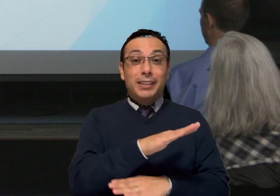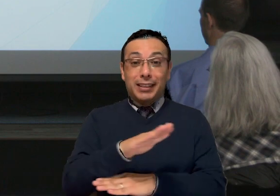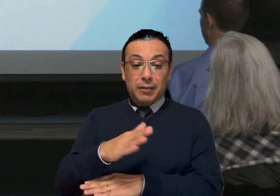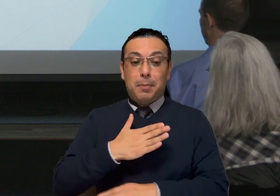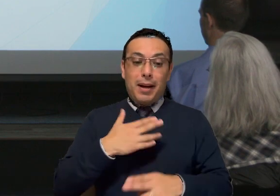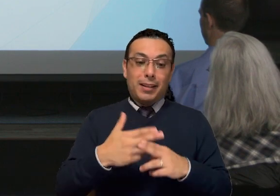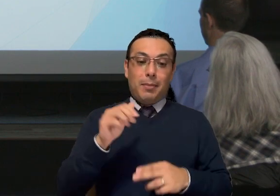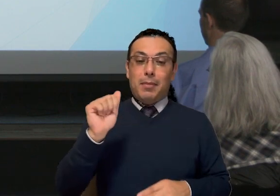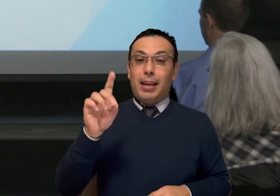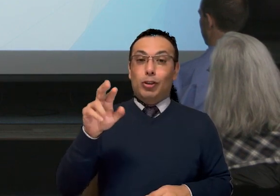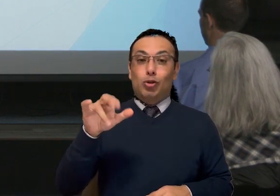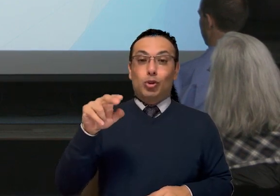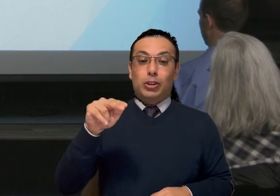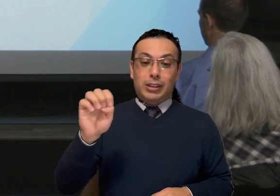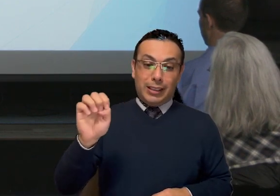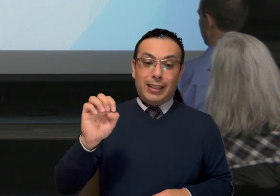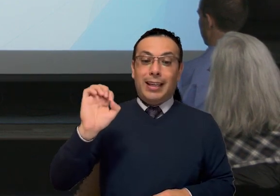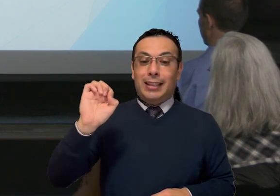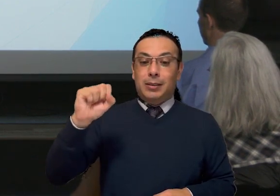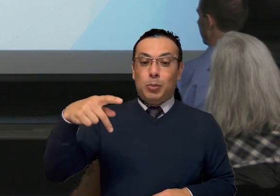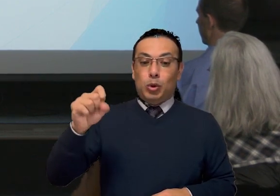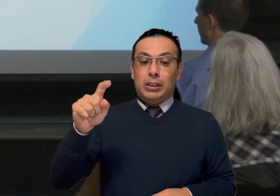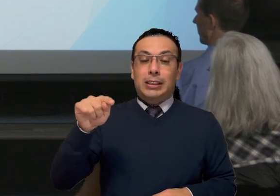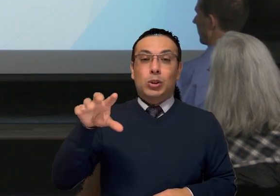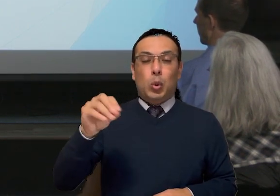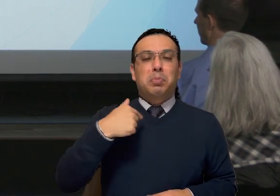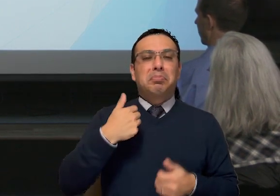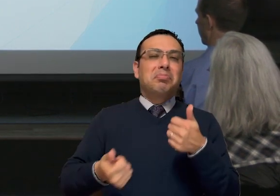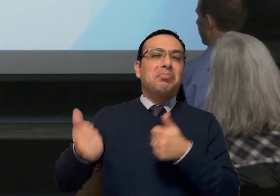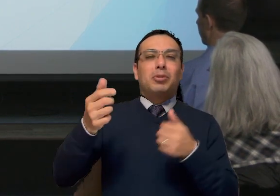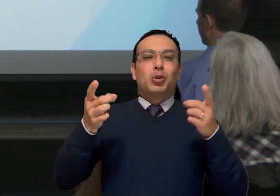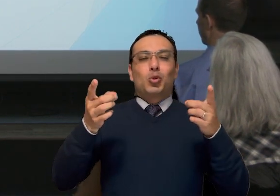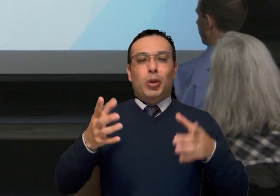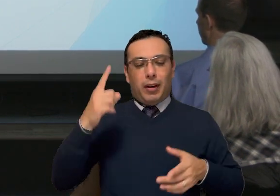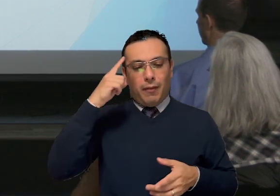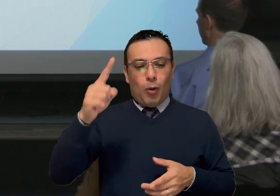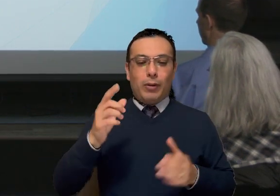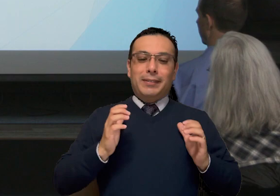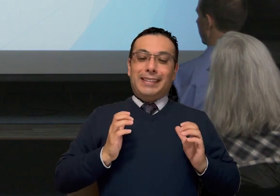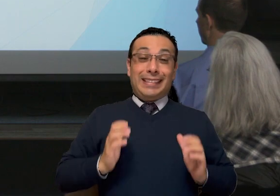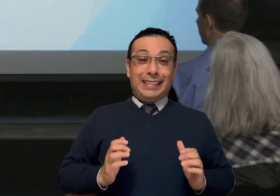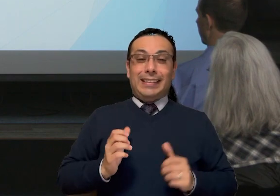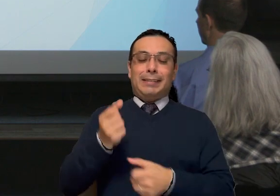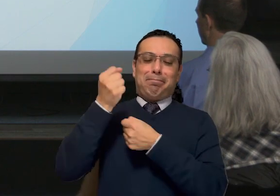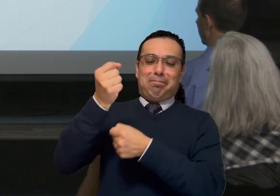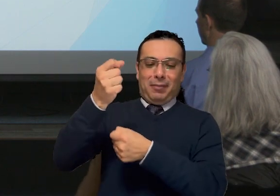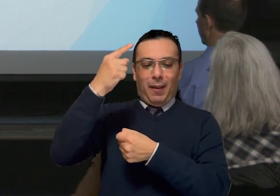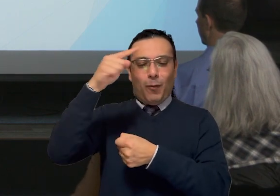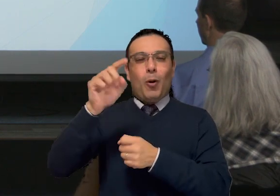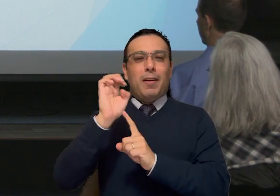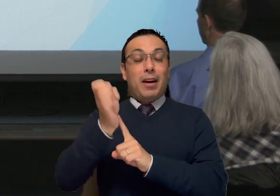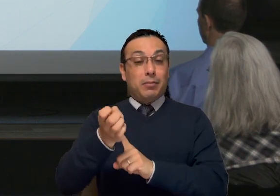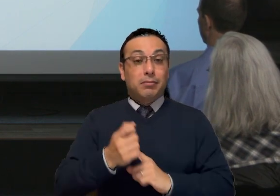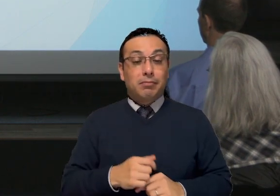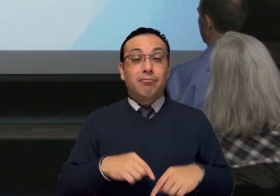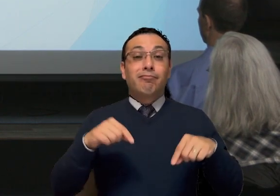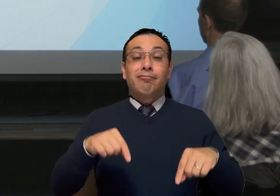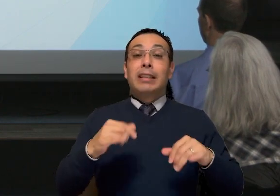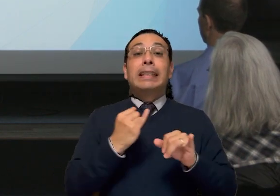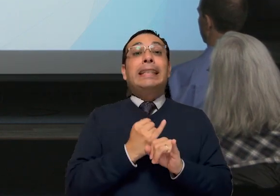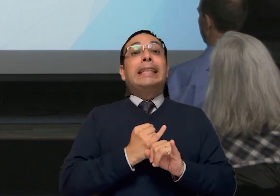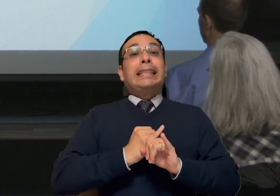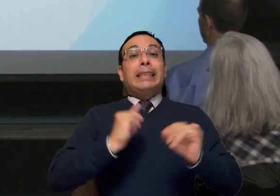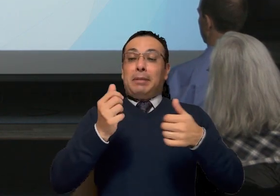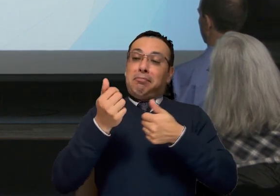Good evening, everyone. My name is Adrian Esposito. I'm the Executive Director of Citizens Campaign for the Environment. Our role here is we are actually an